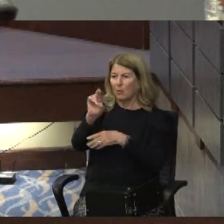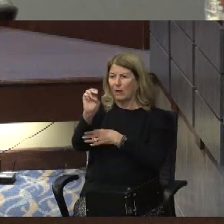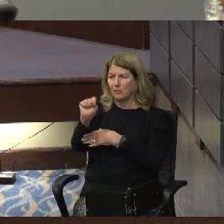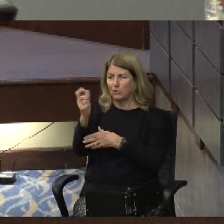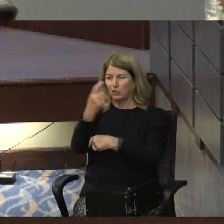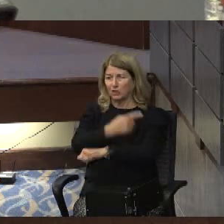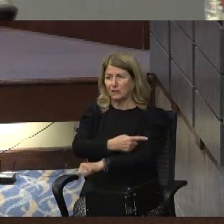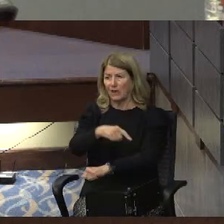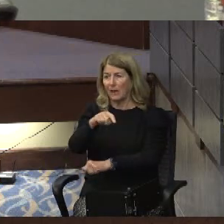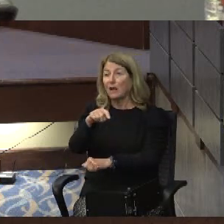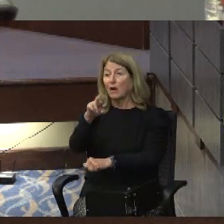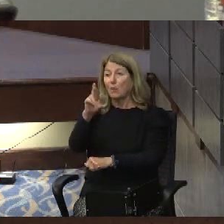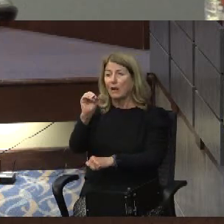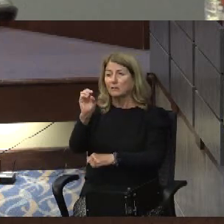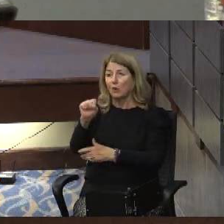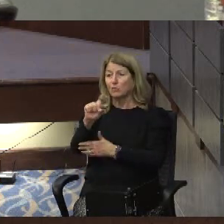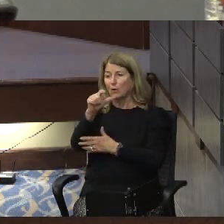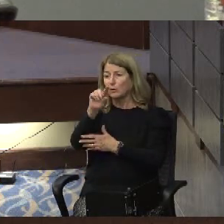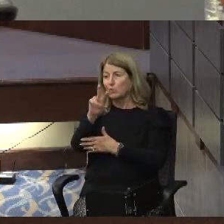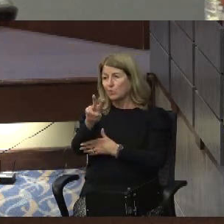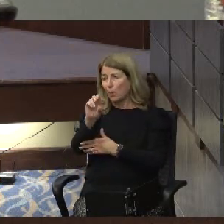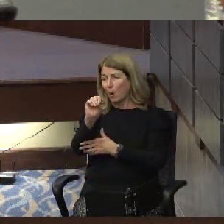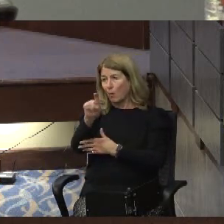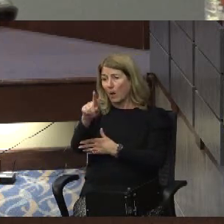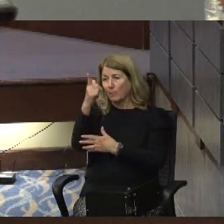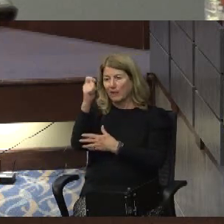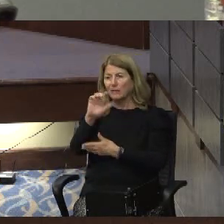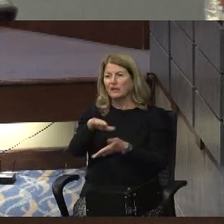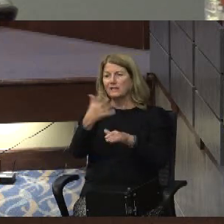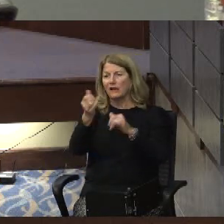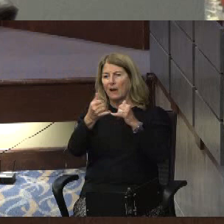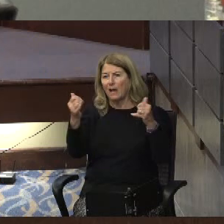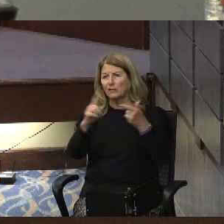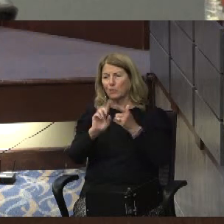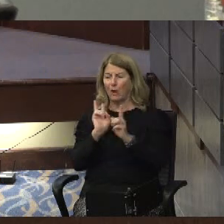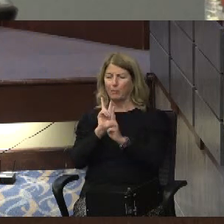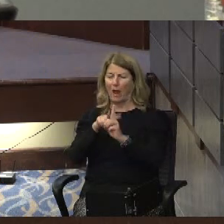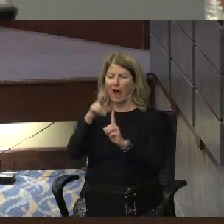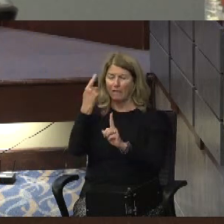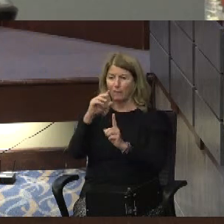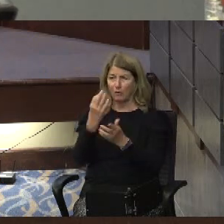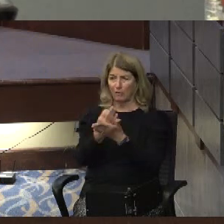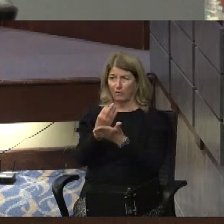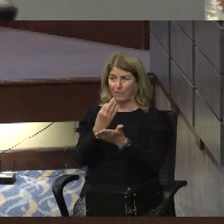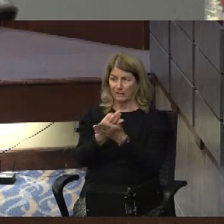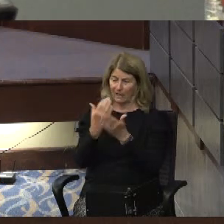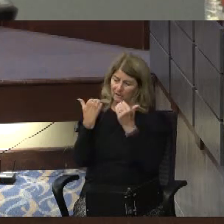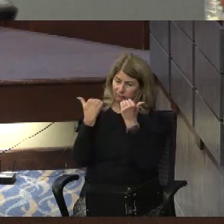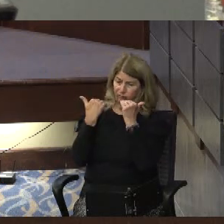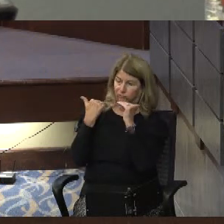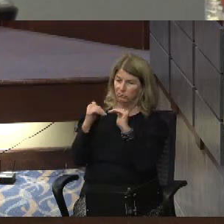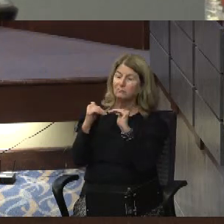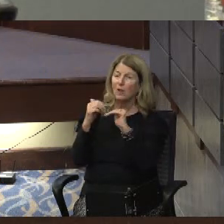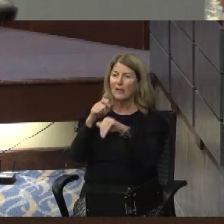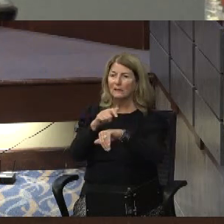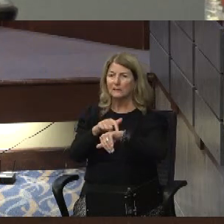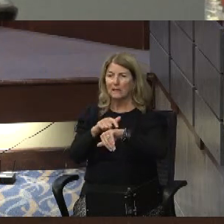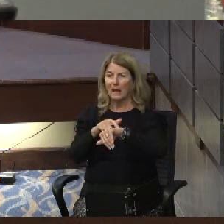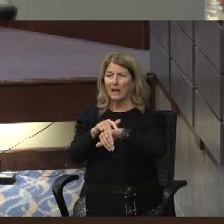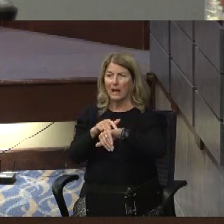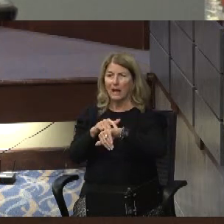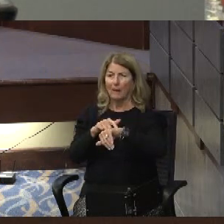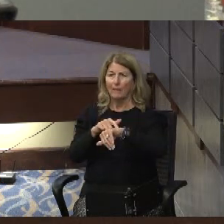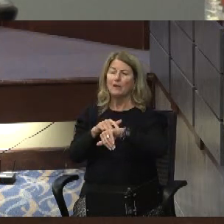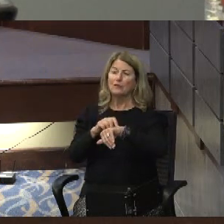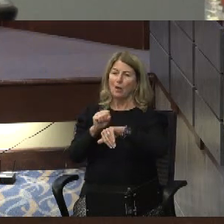201, because the deadline to apply for those funds happened during the window of time that we had canceled the March